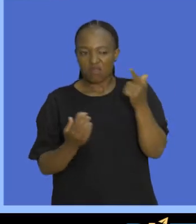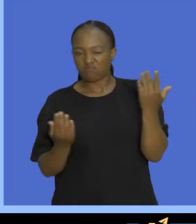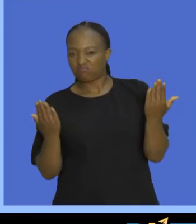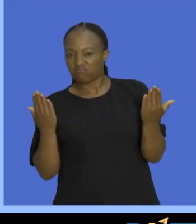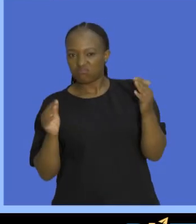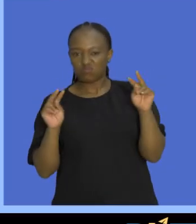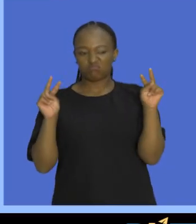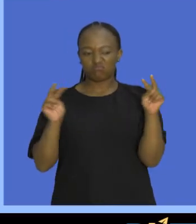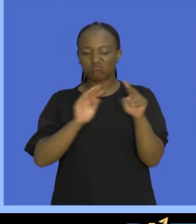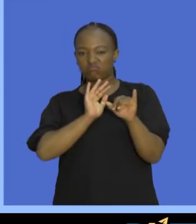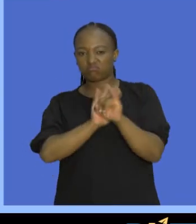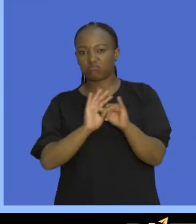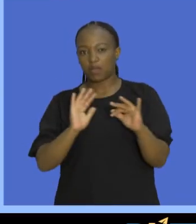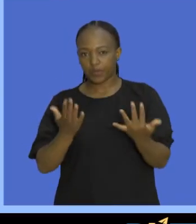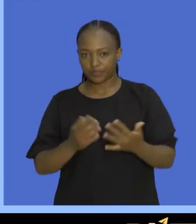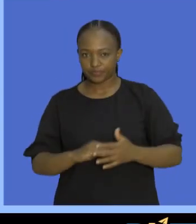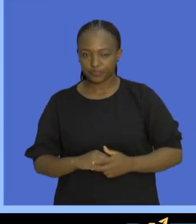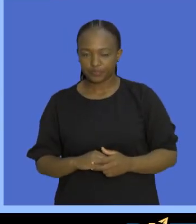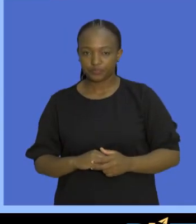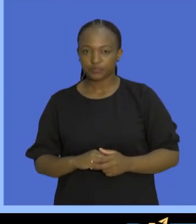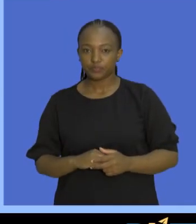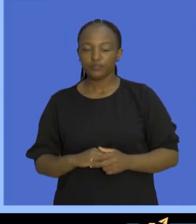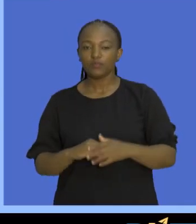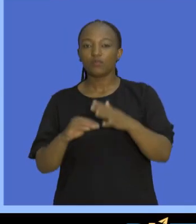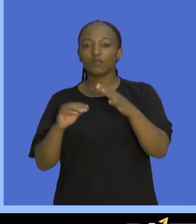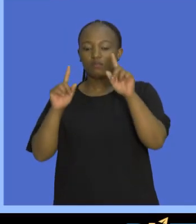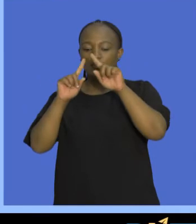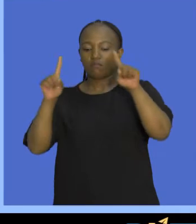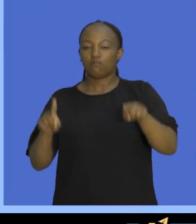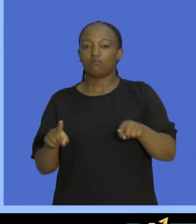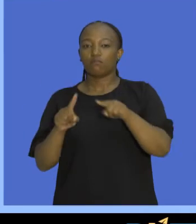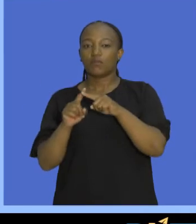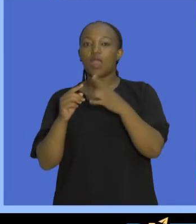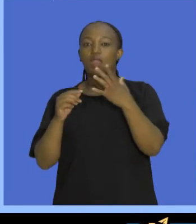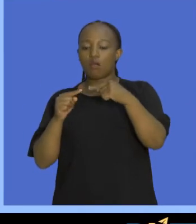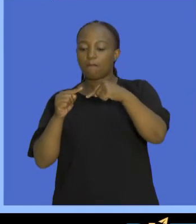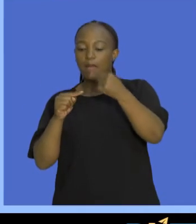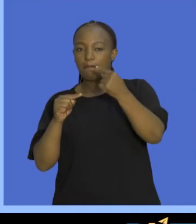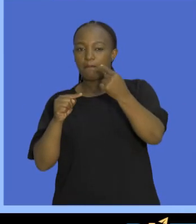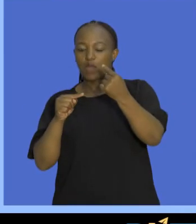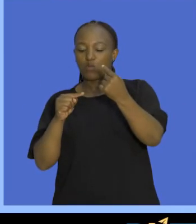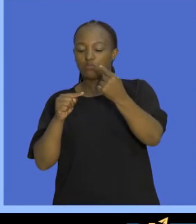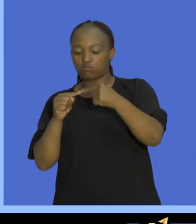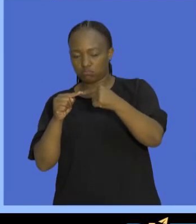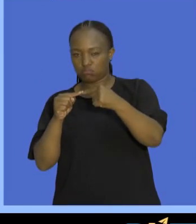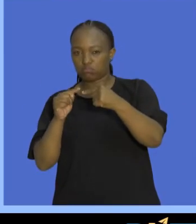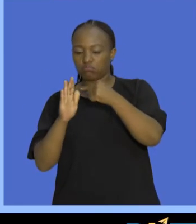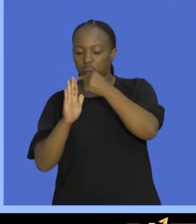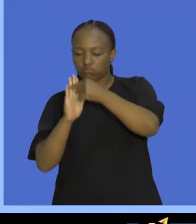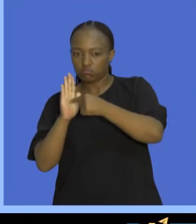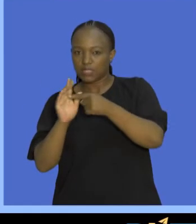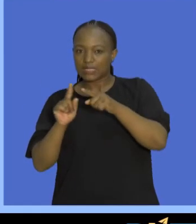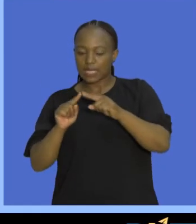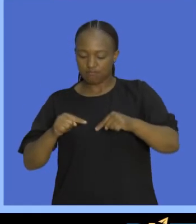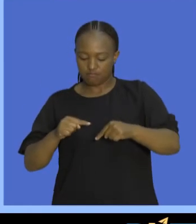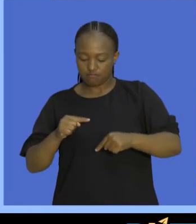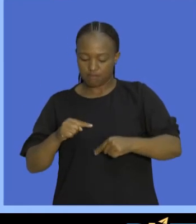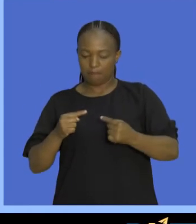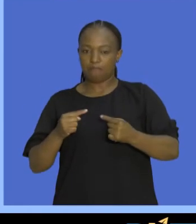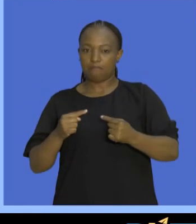choose to look at, okay? So now let's close the circuit, okay? Complete the circuit and also do the other one,